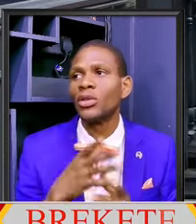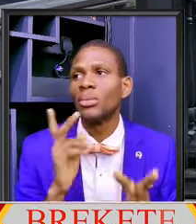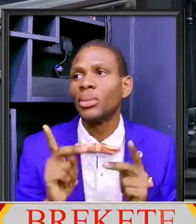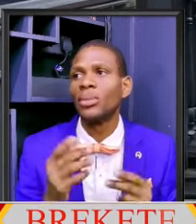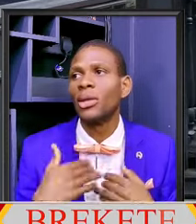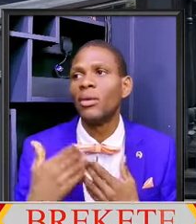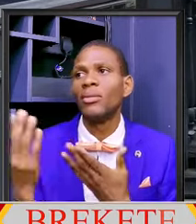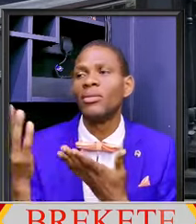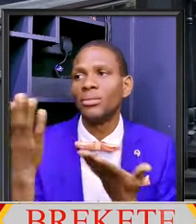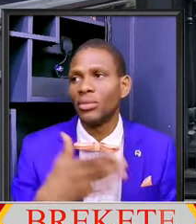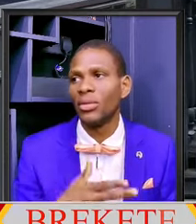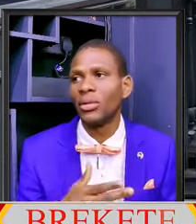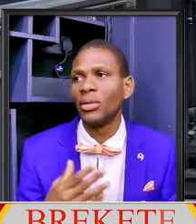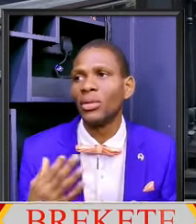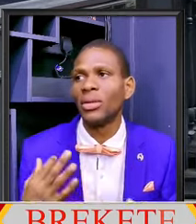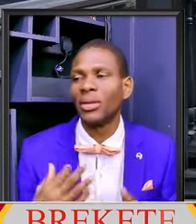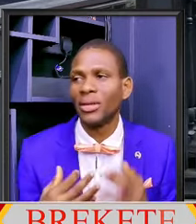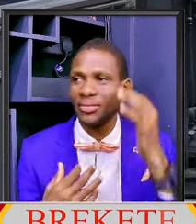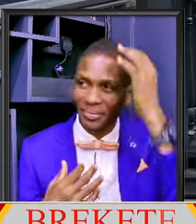donor.